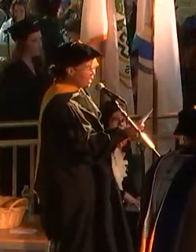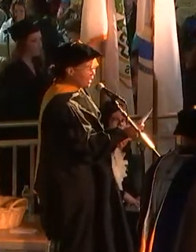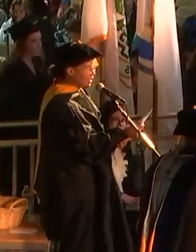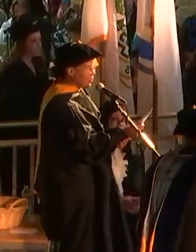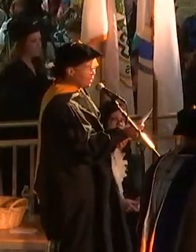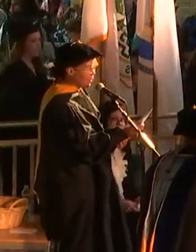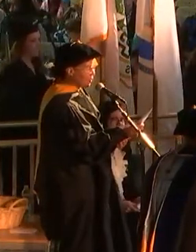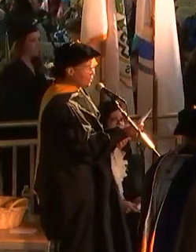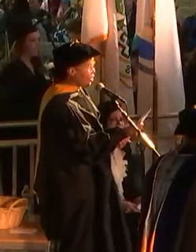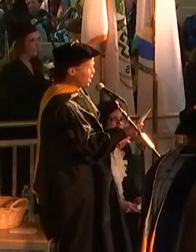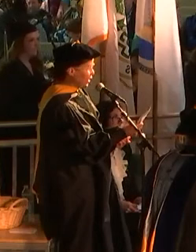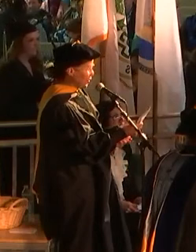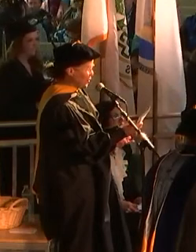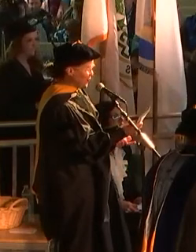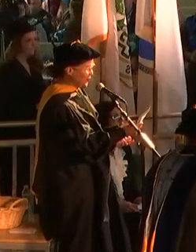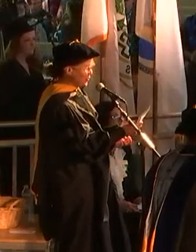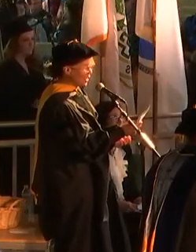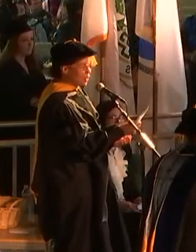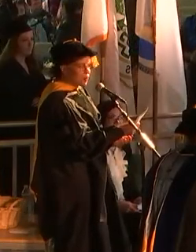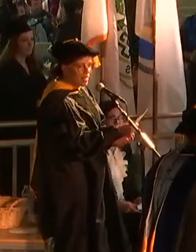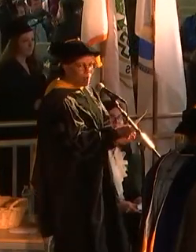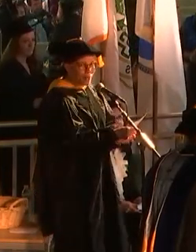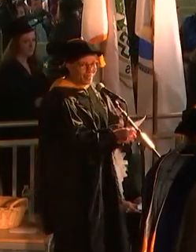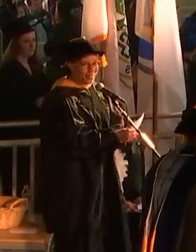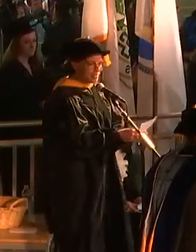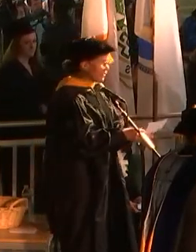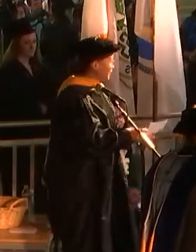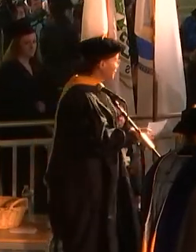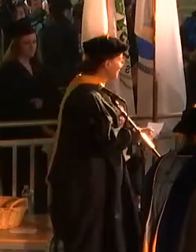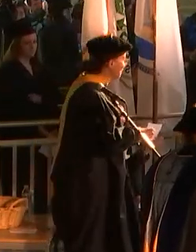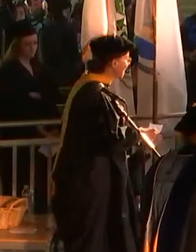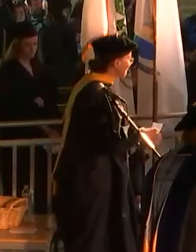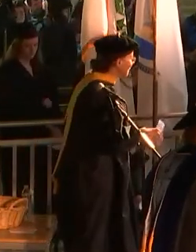Paige Elizabeth Pacheco, cum laude.